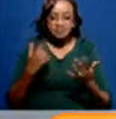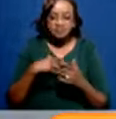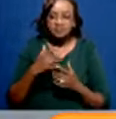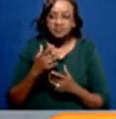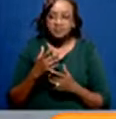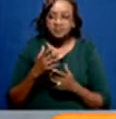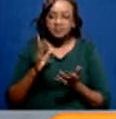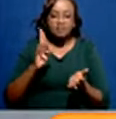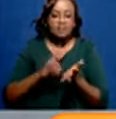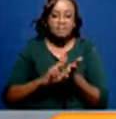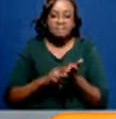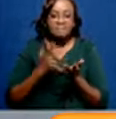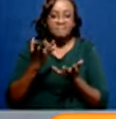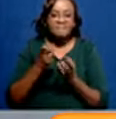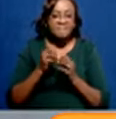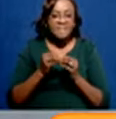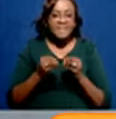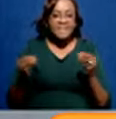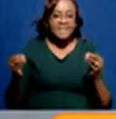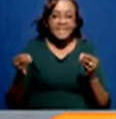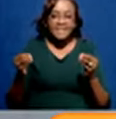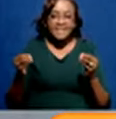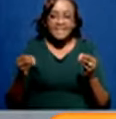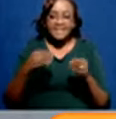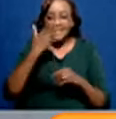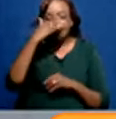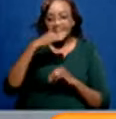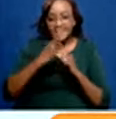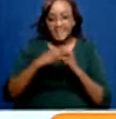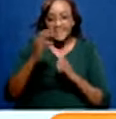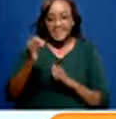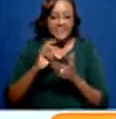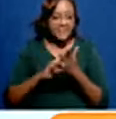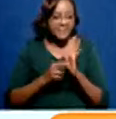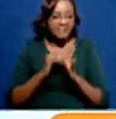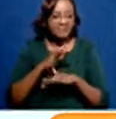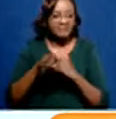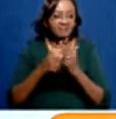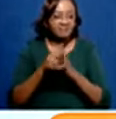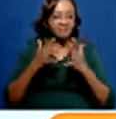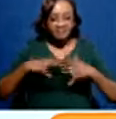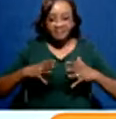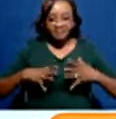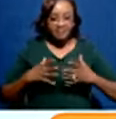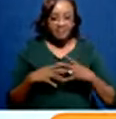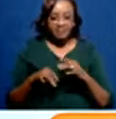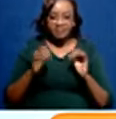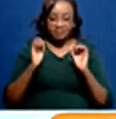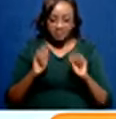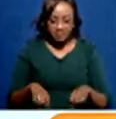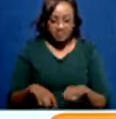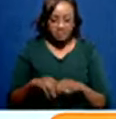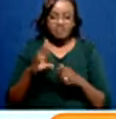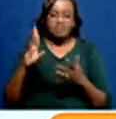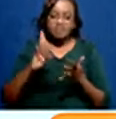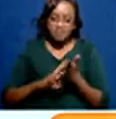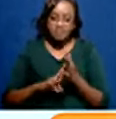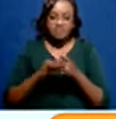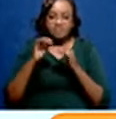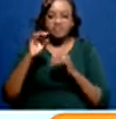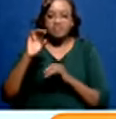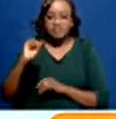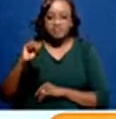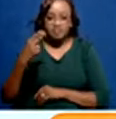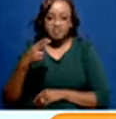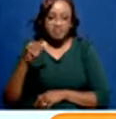should registration take? Registration by law is supposed to be 90 days. So everybody, including current NHIF members, are supposed to re-register with the Social Health